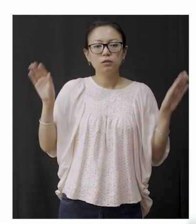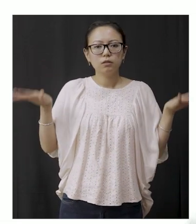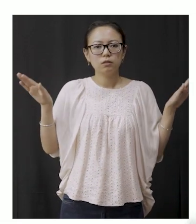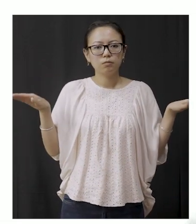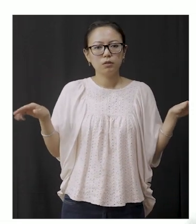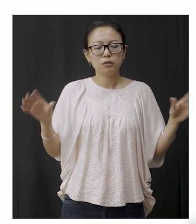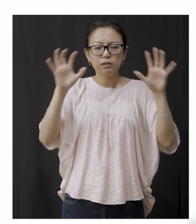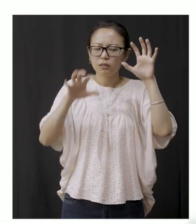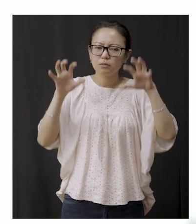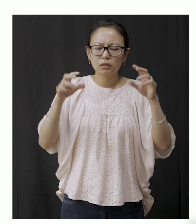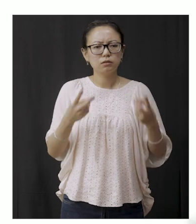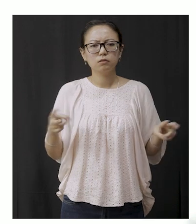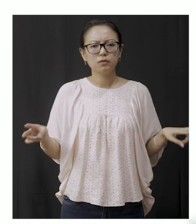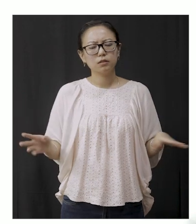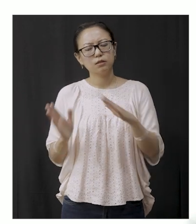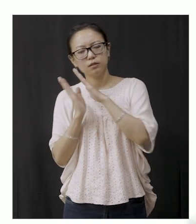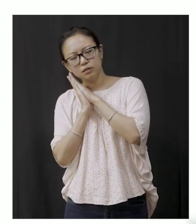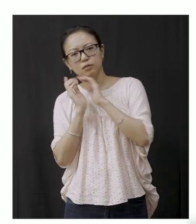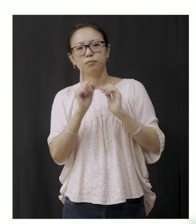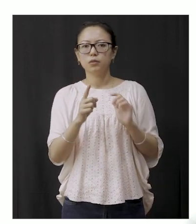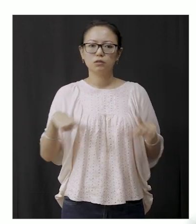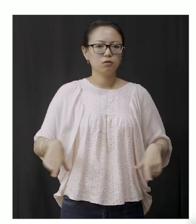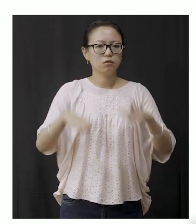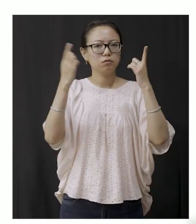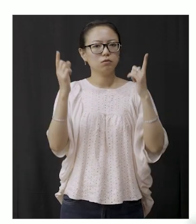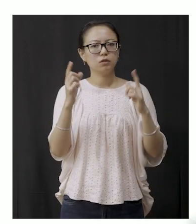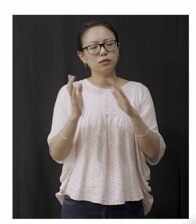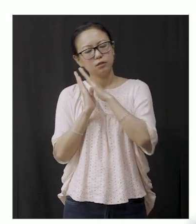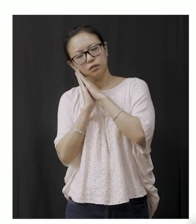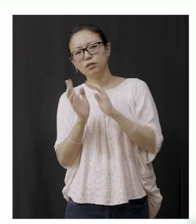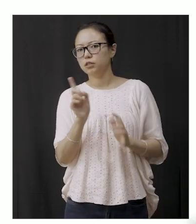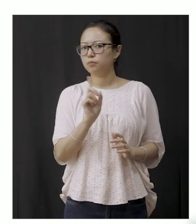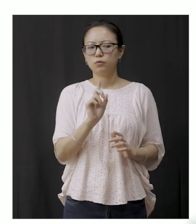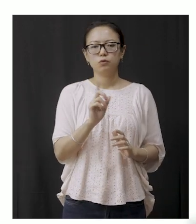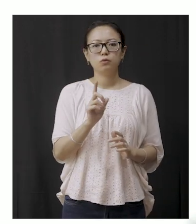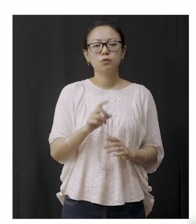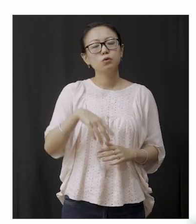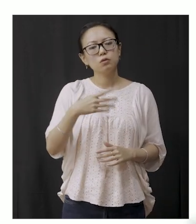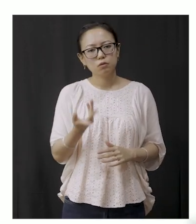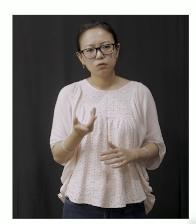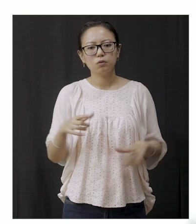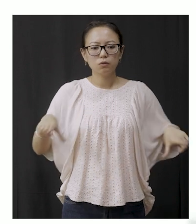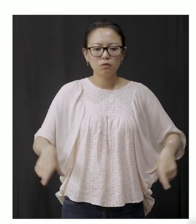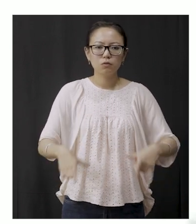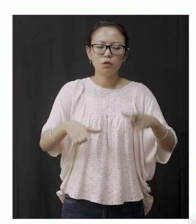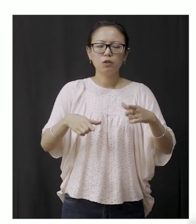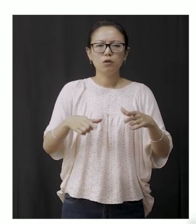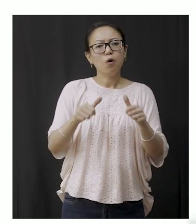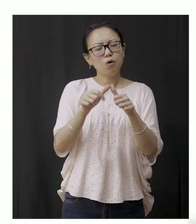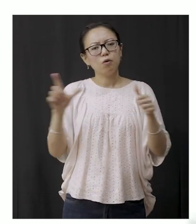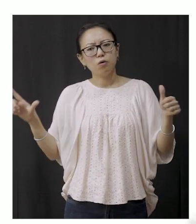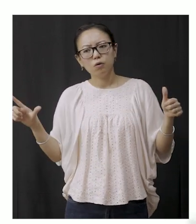of the moon. That means they are seeing a little bit of the moon while the rest of the world are sleeping. While everyone is